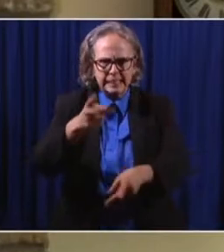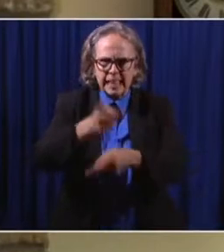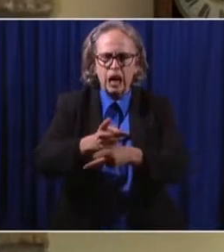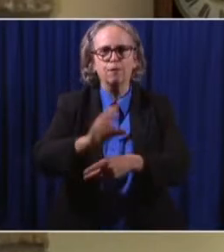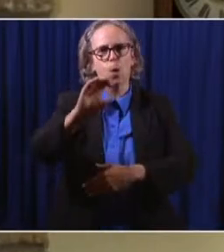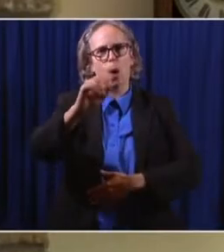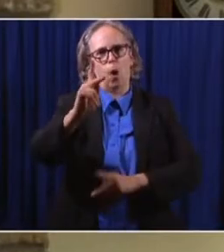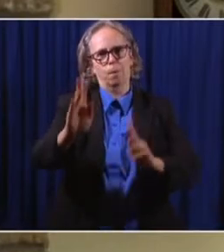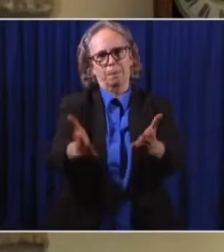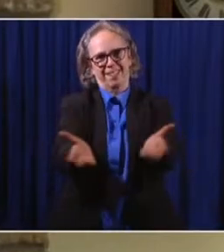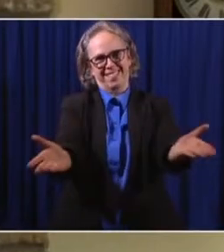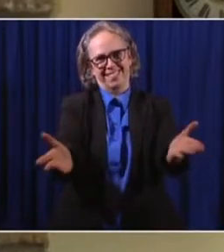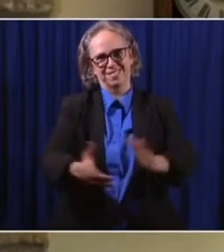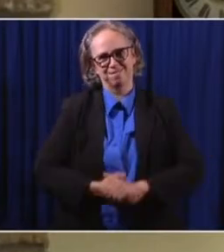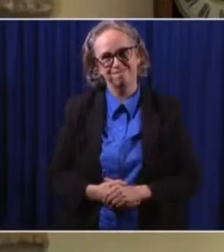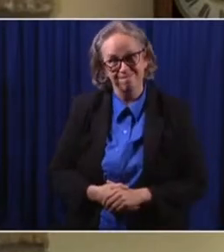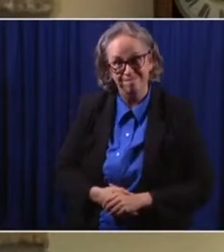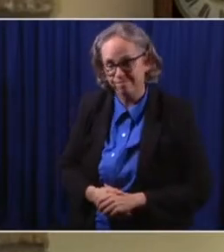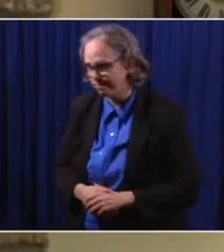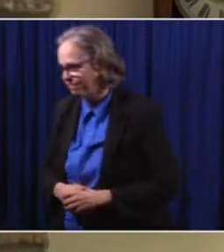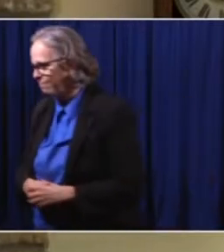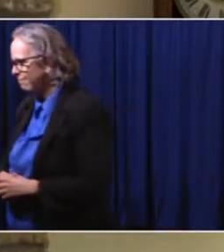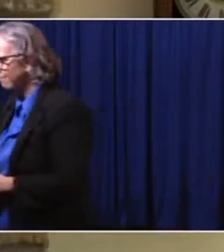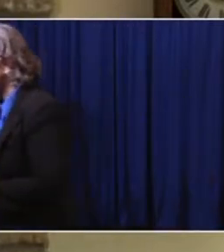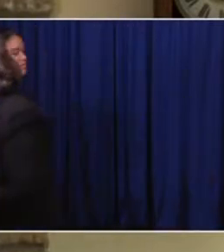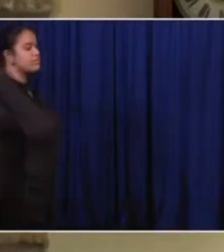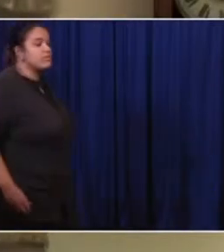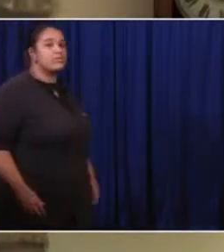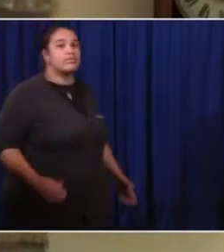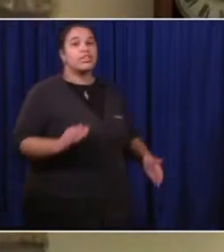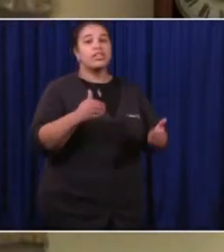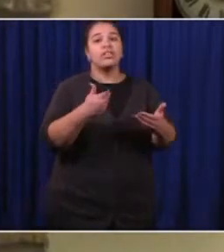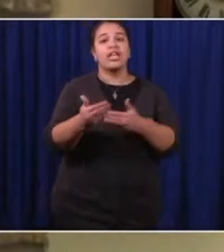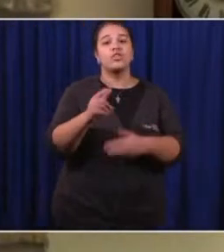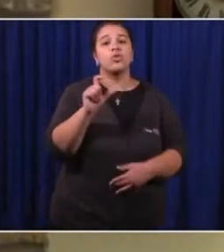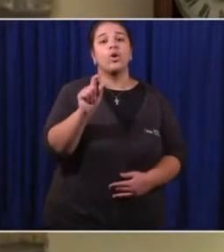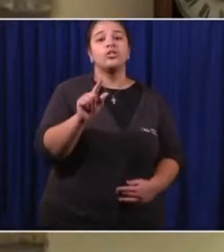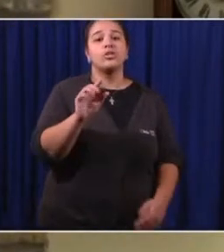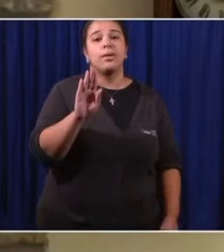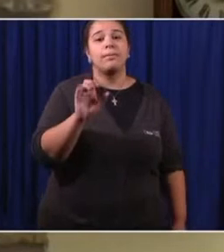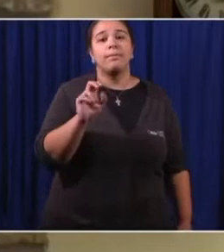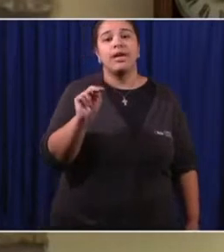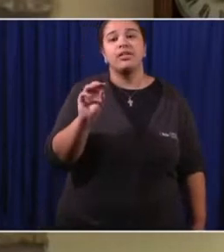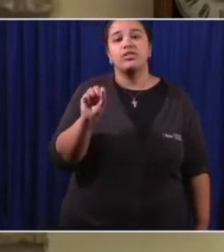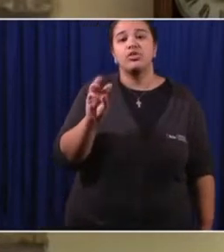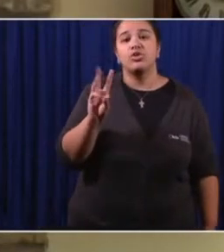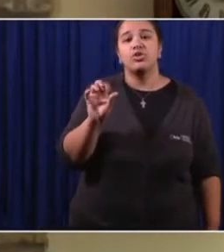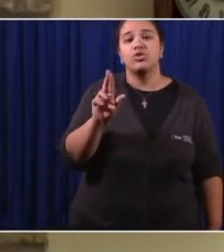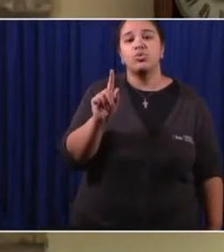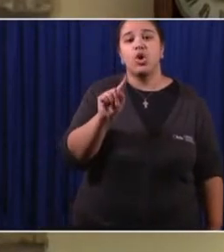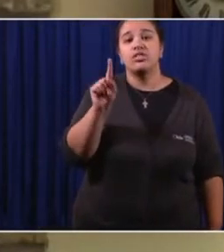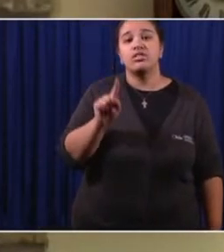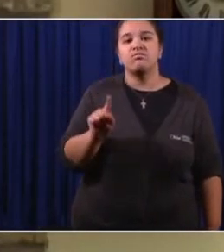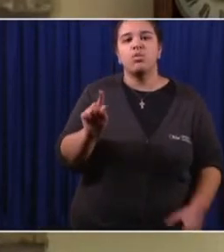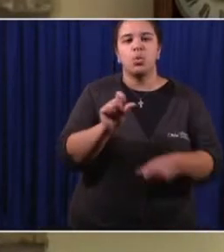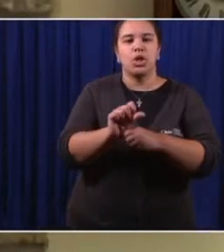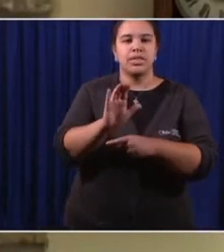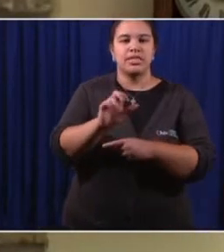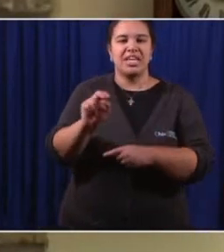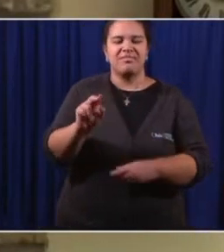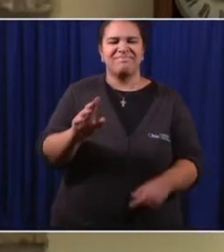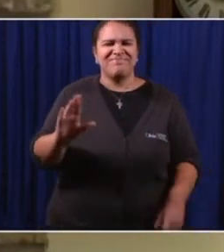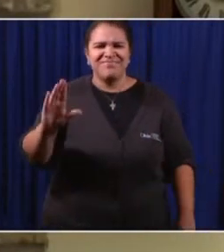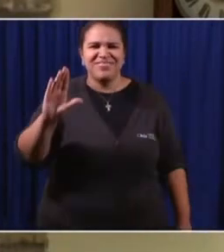Next question is from Ben Schwartz at WCPO in Cincinnati. Hi, Governor. I'd like to just